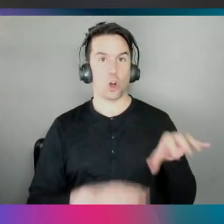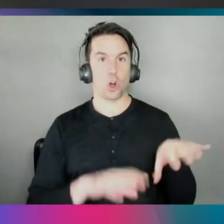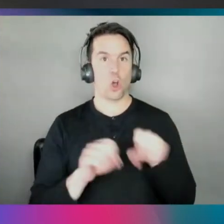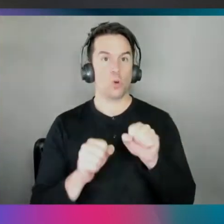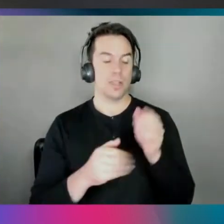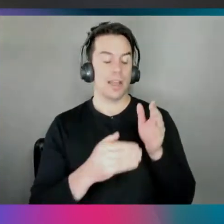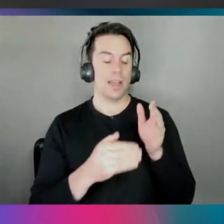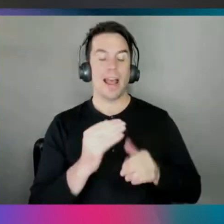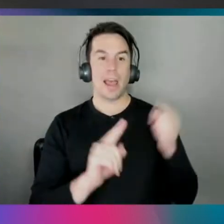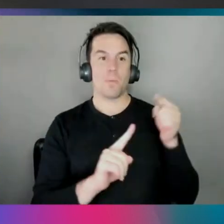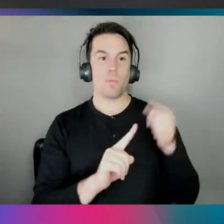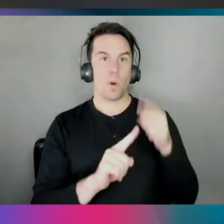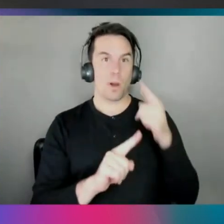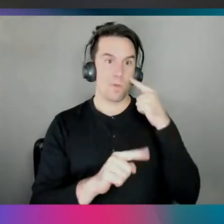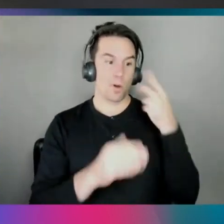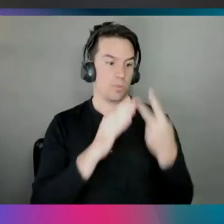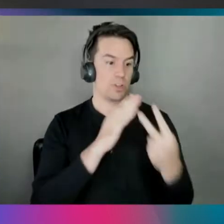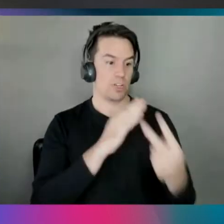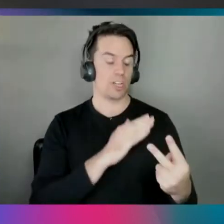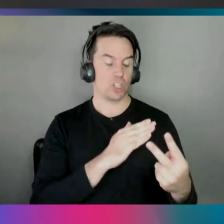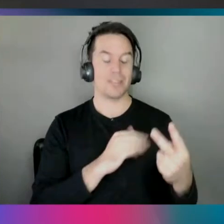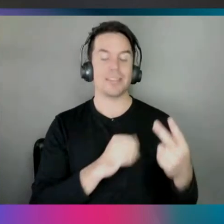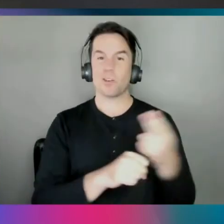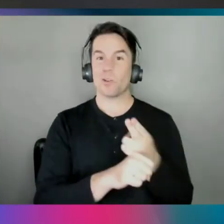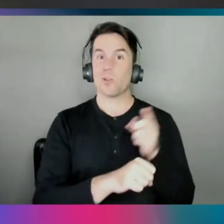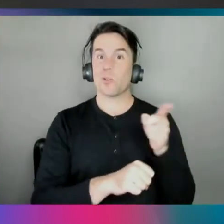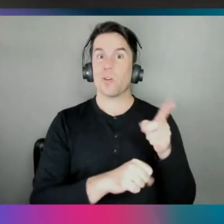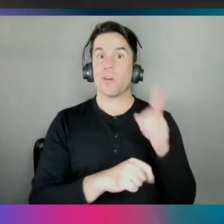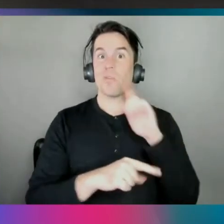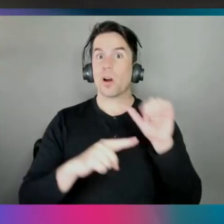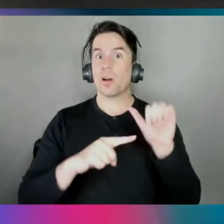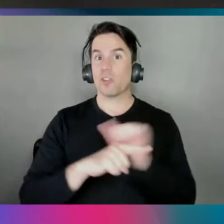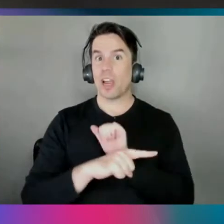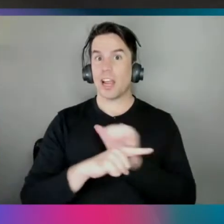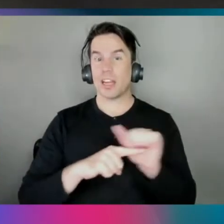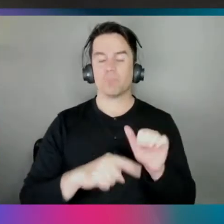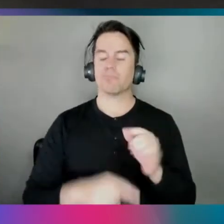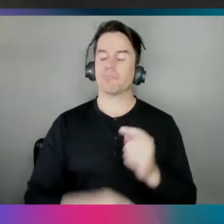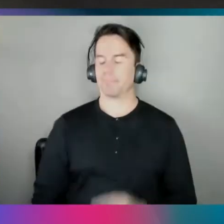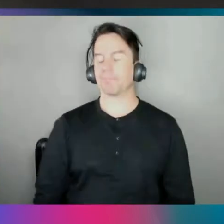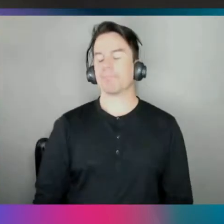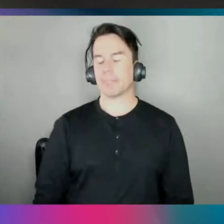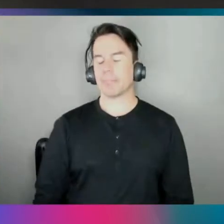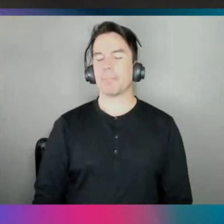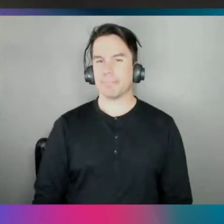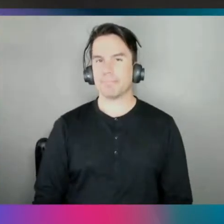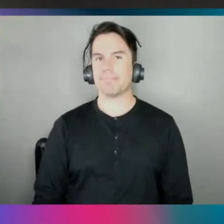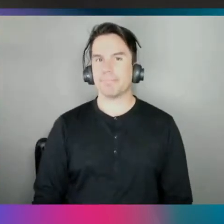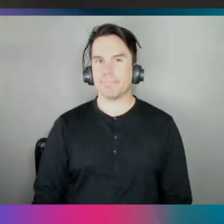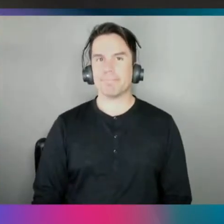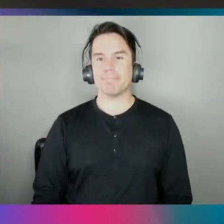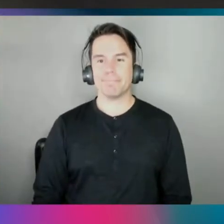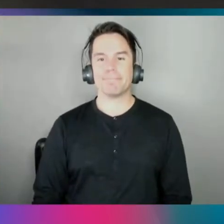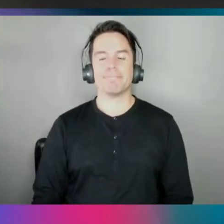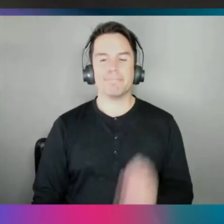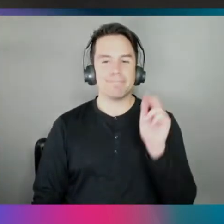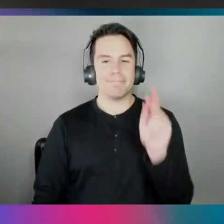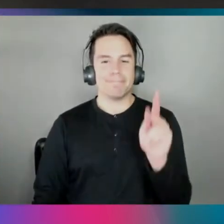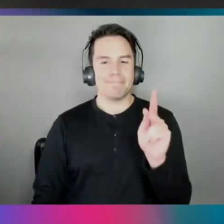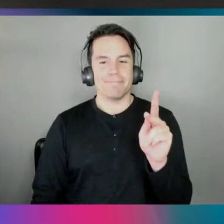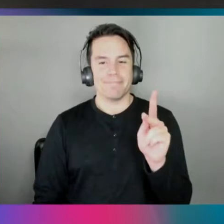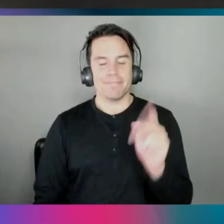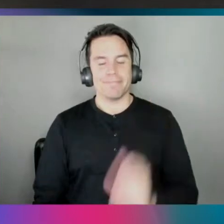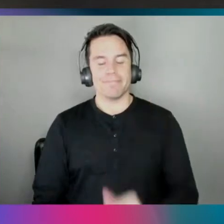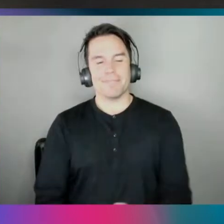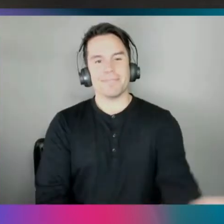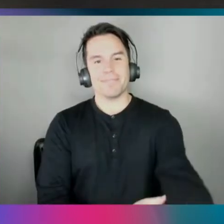get. That's whole right. Lot, whole That's lot. right. Okay, so let's see here. So I